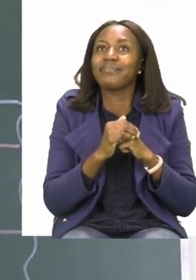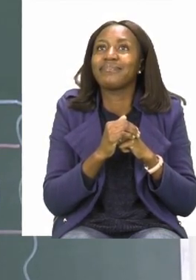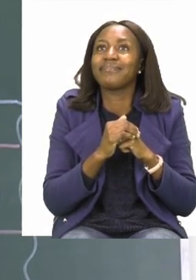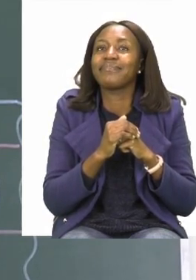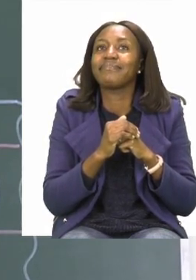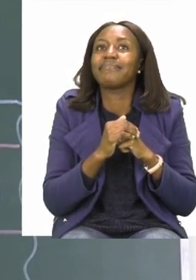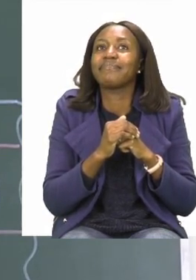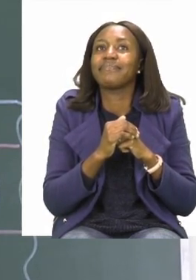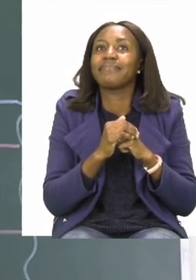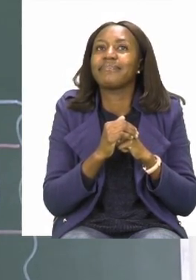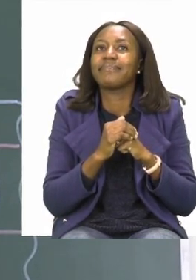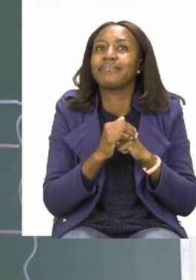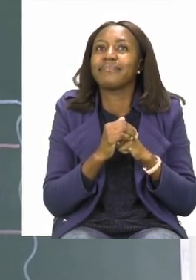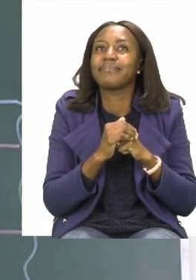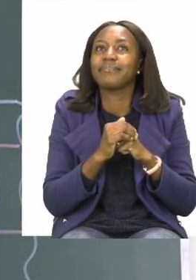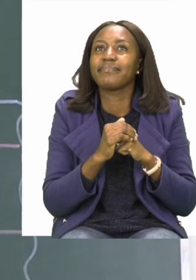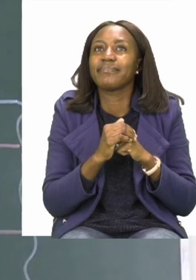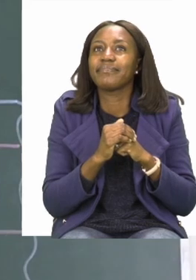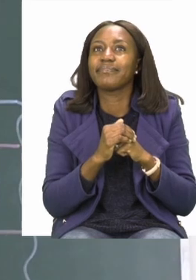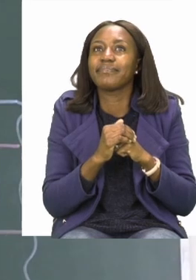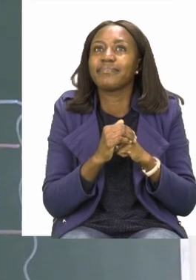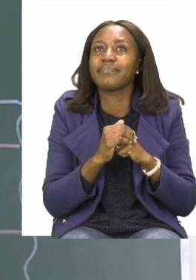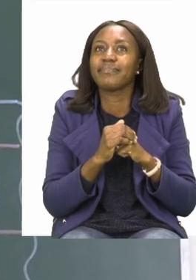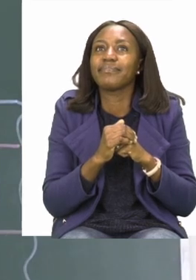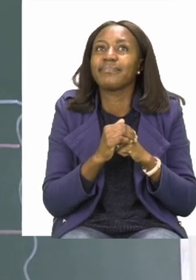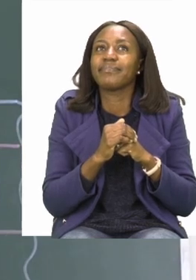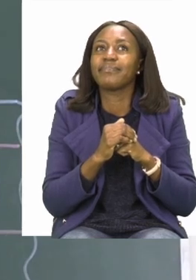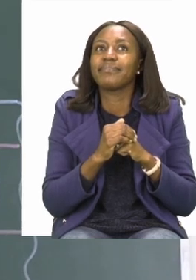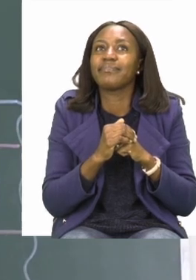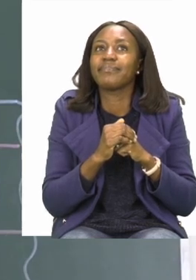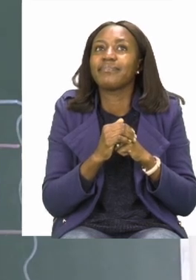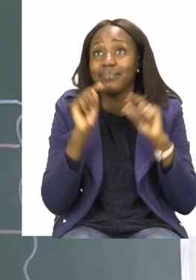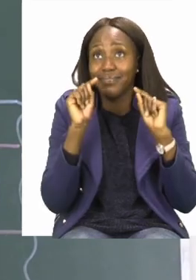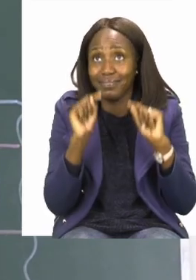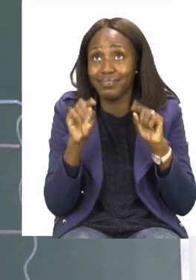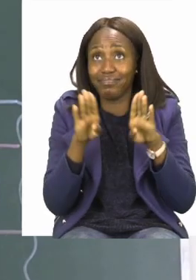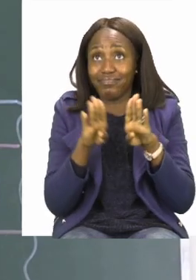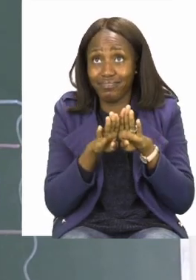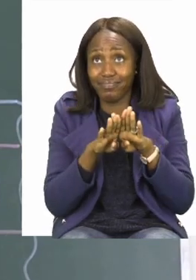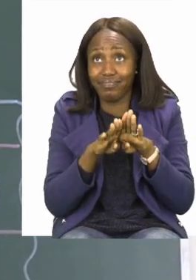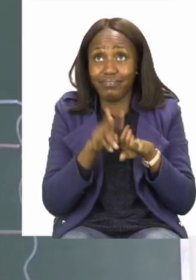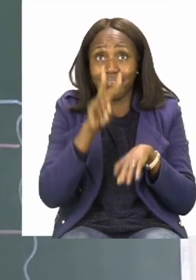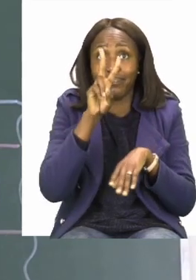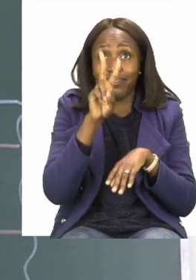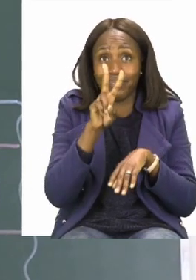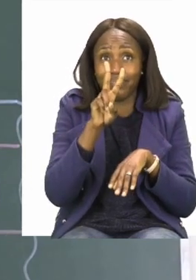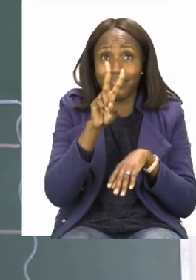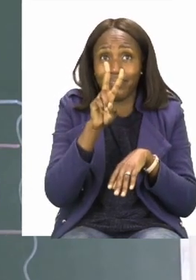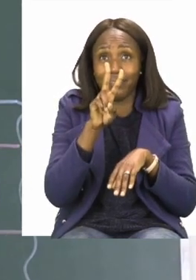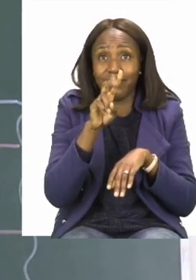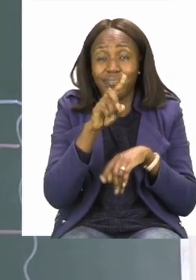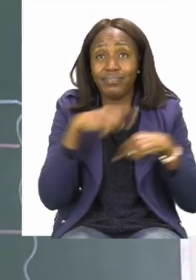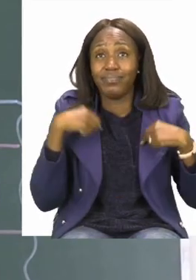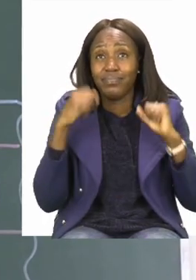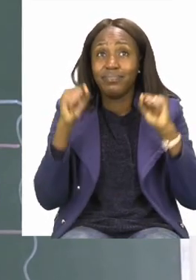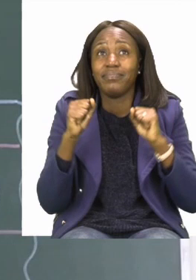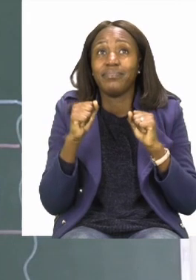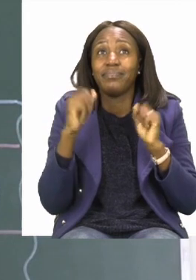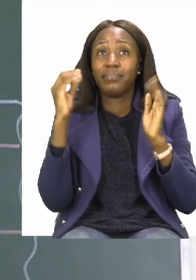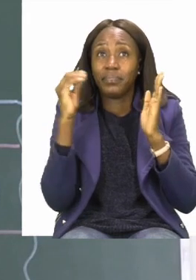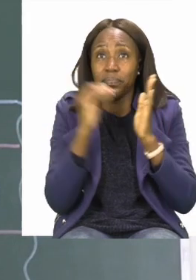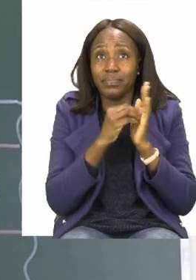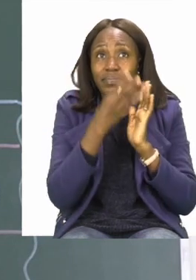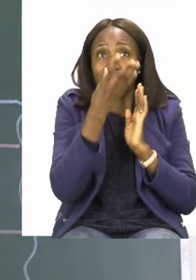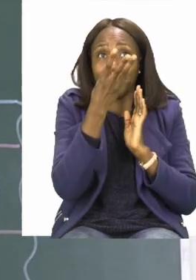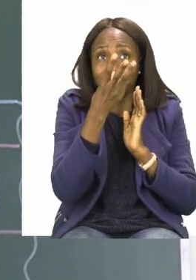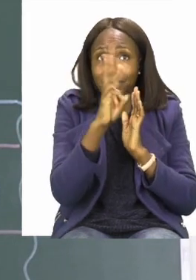2. So we have drawn our 2 sets. And now we need to put 6 in